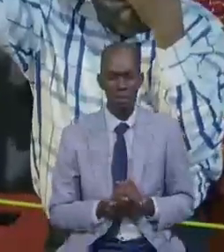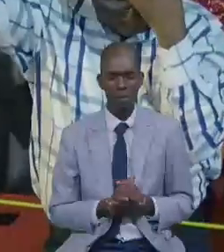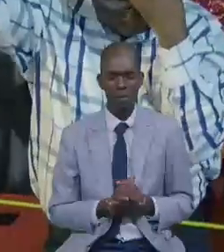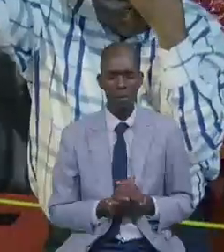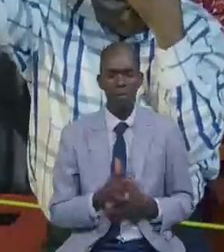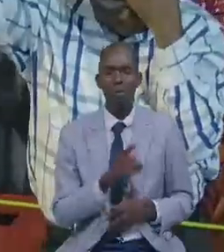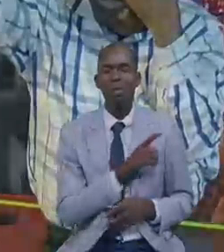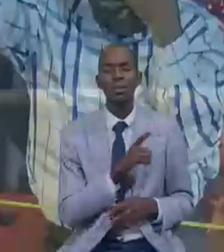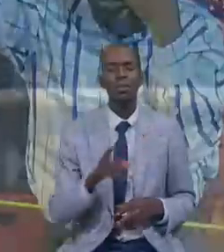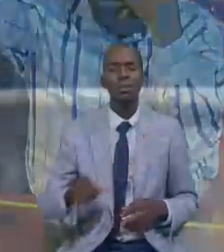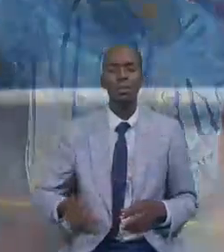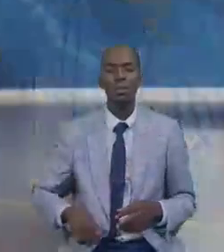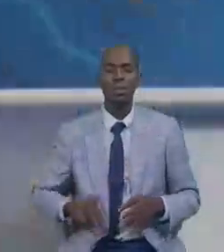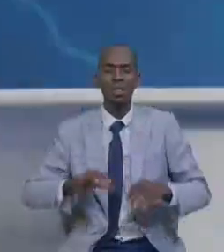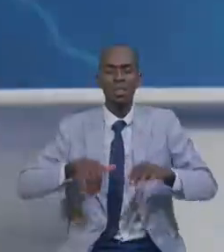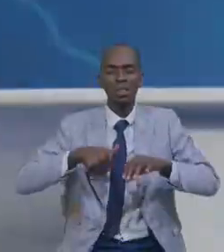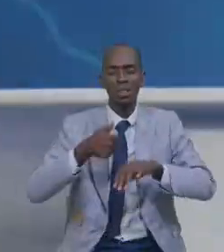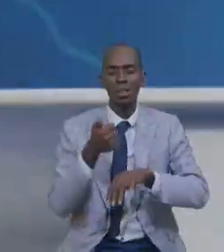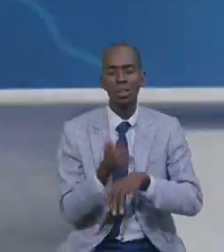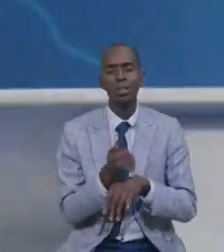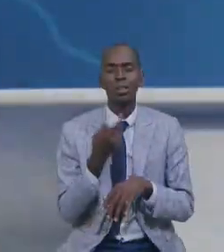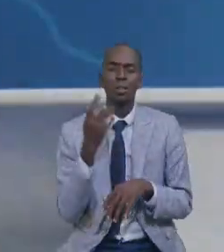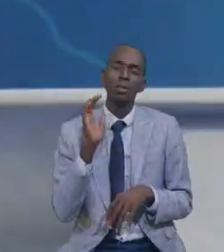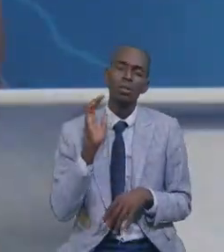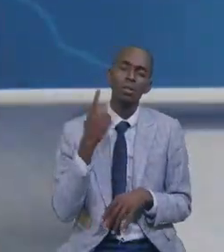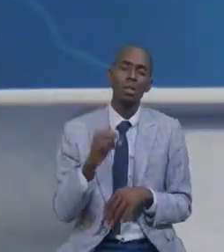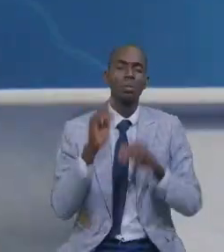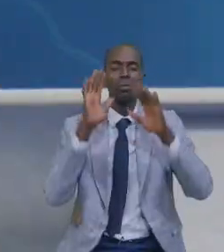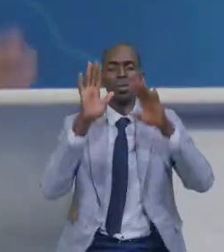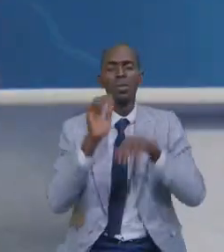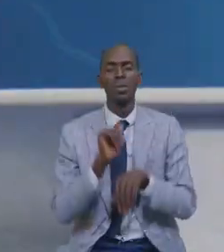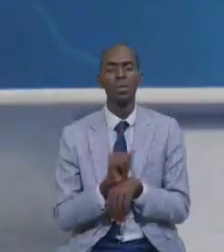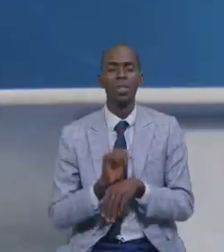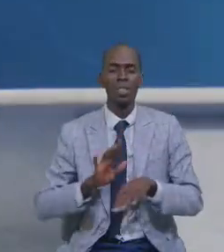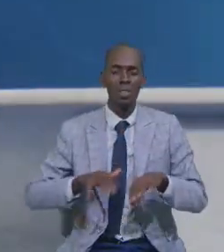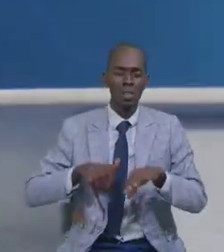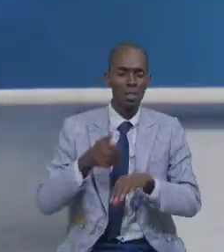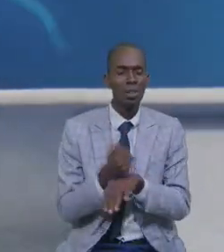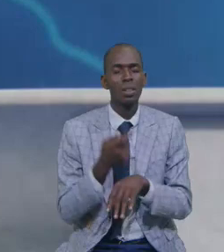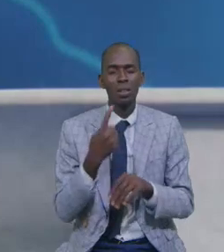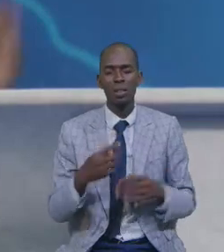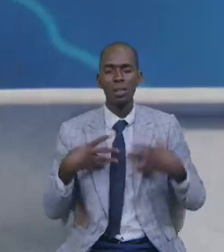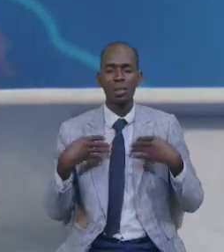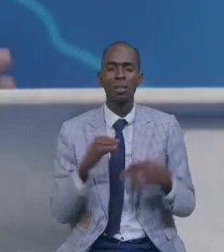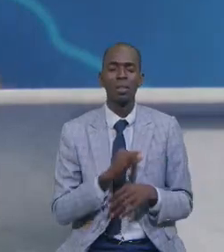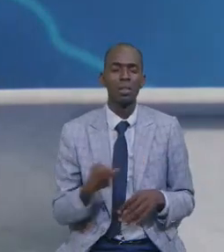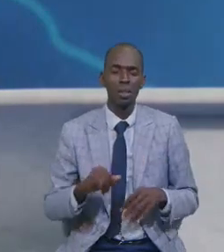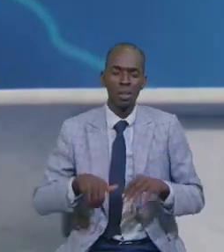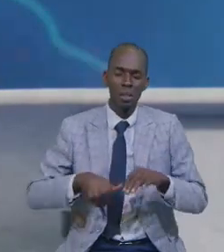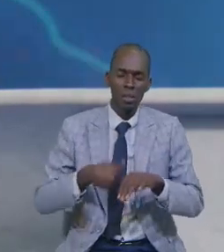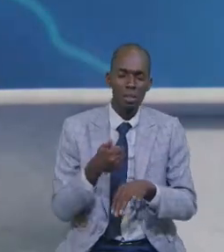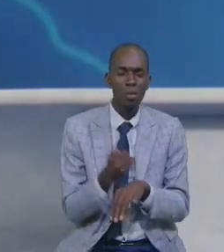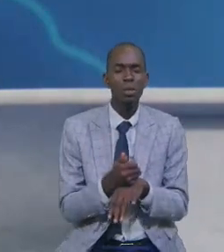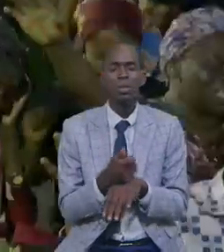Lord, confirm the miracle. Confirm the healing. Confirm